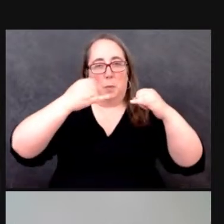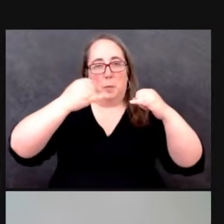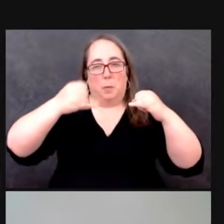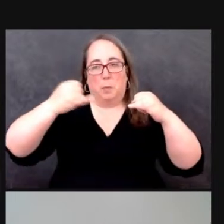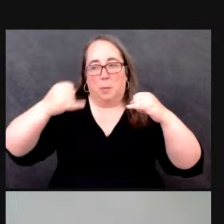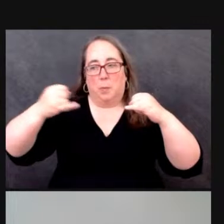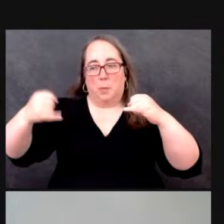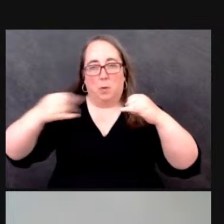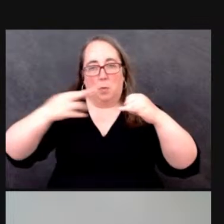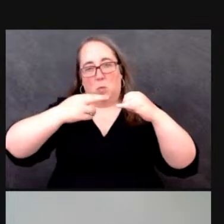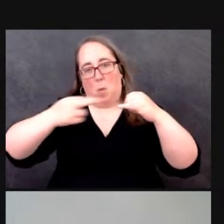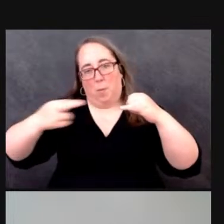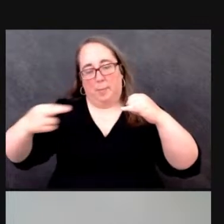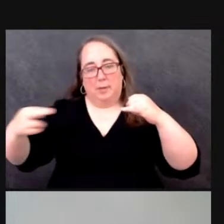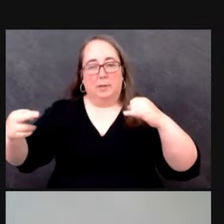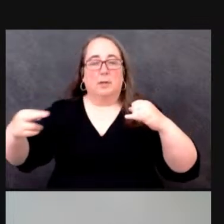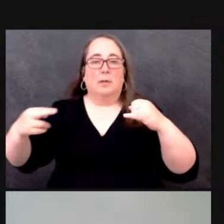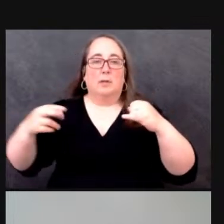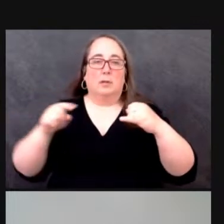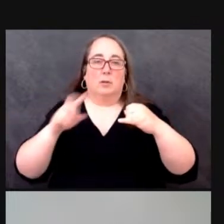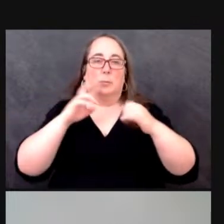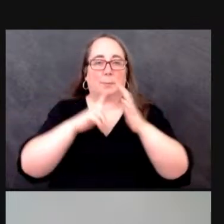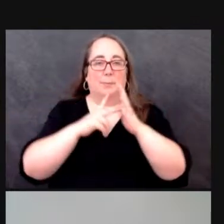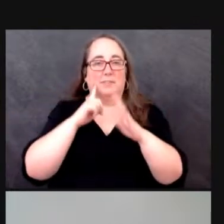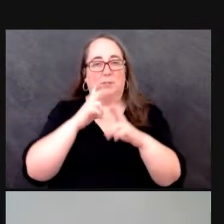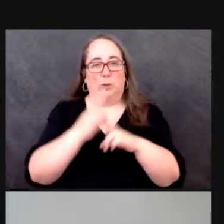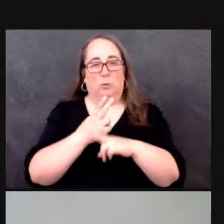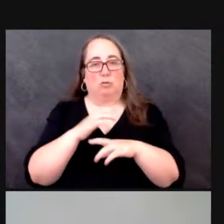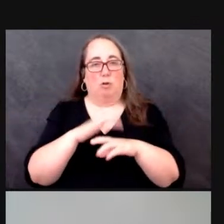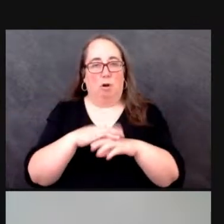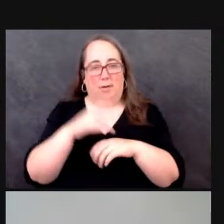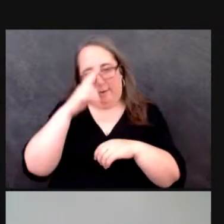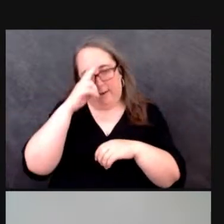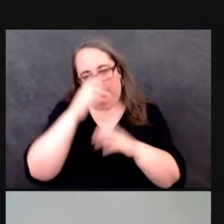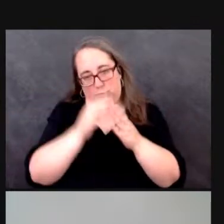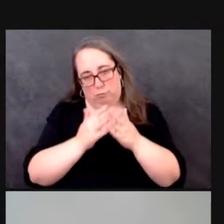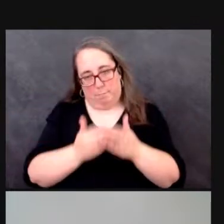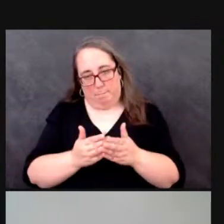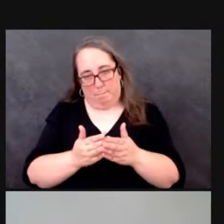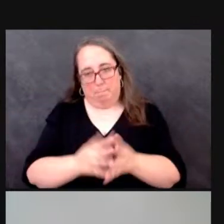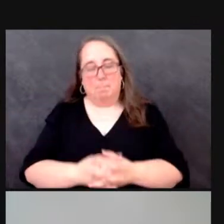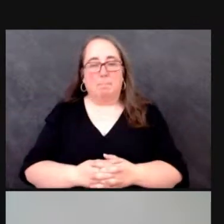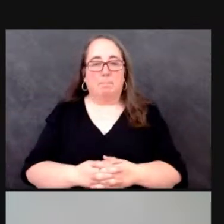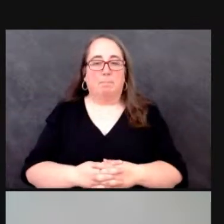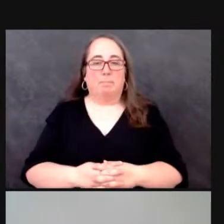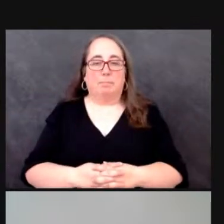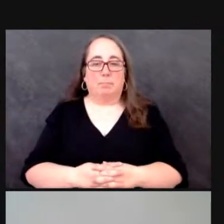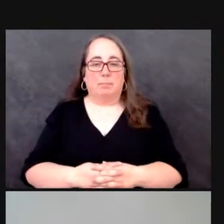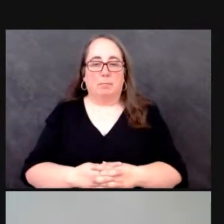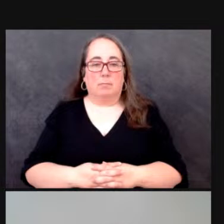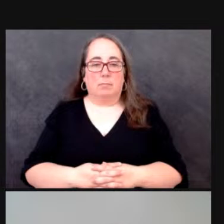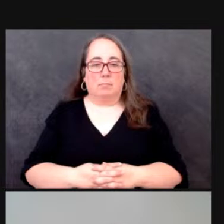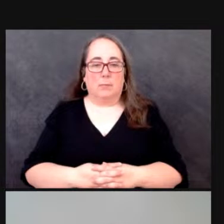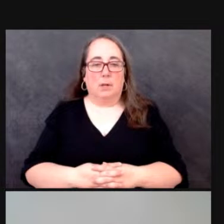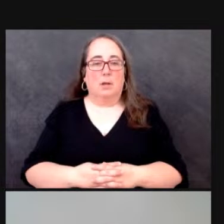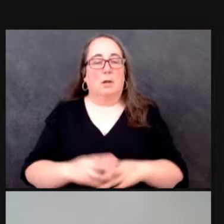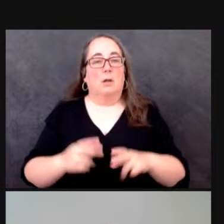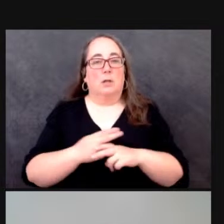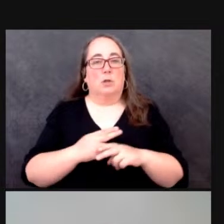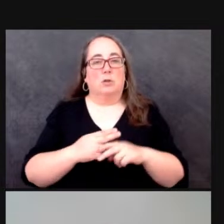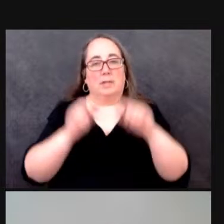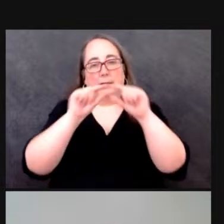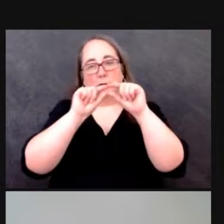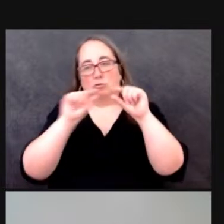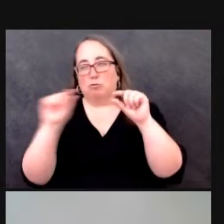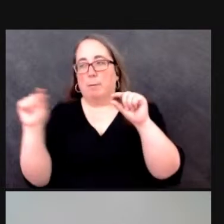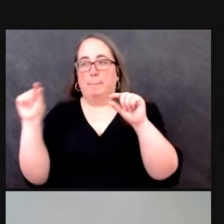again, the service is reminding us that its purpose is for use on board a naval ship. It is utilized on pieces as a trim or border,